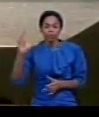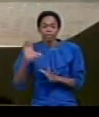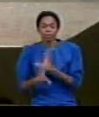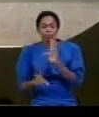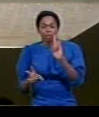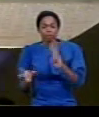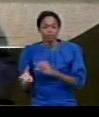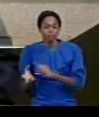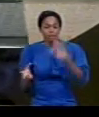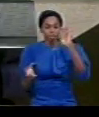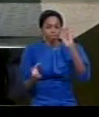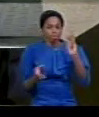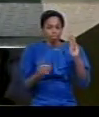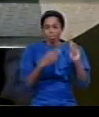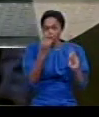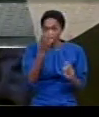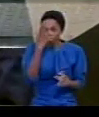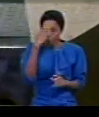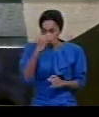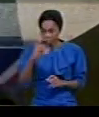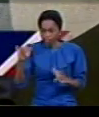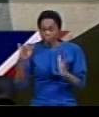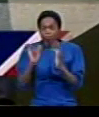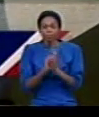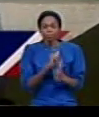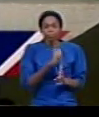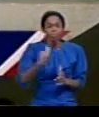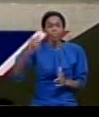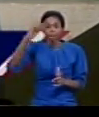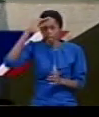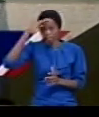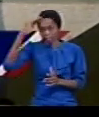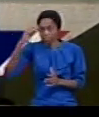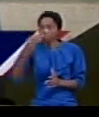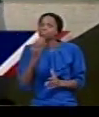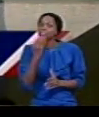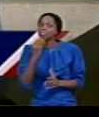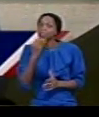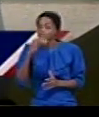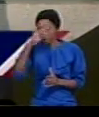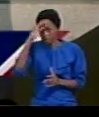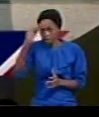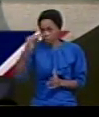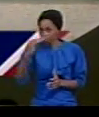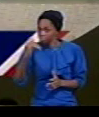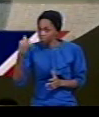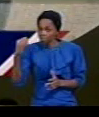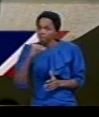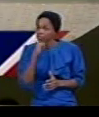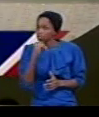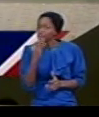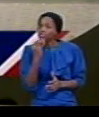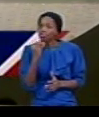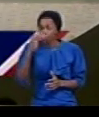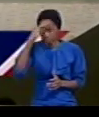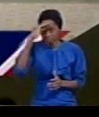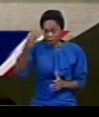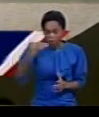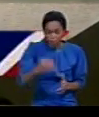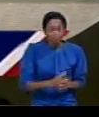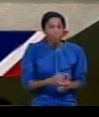16. It says, knowing that a man, a Jewish man, a Gentile man, knowing